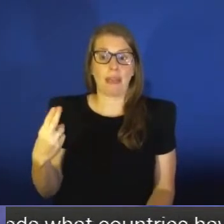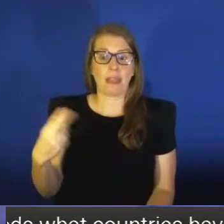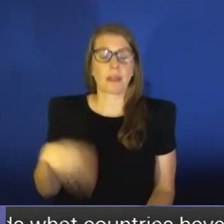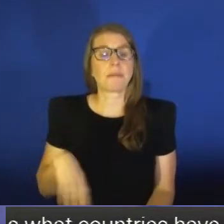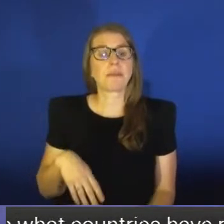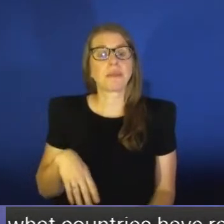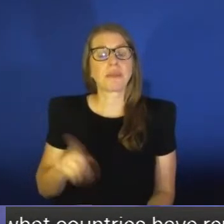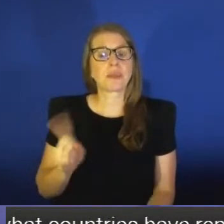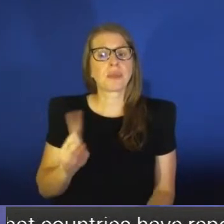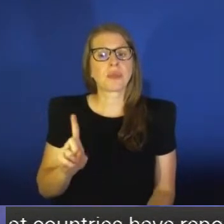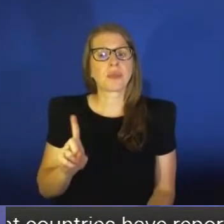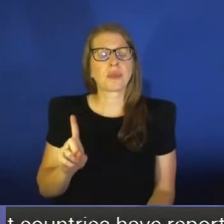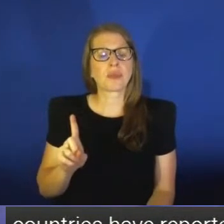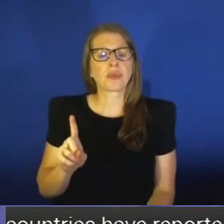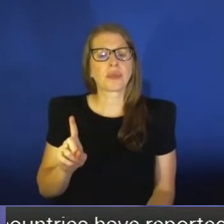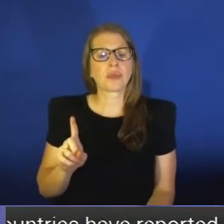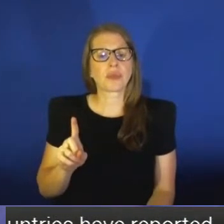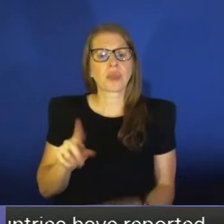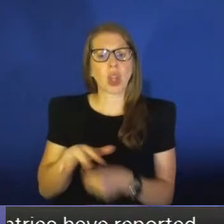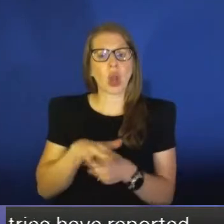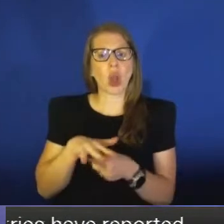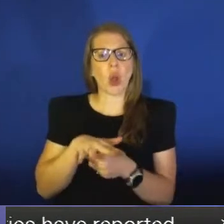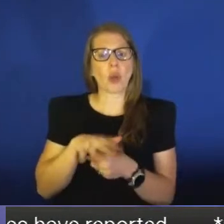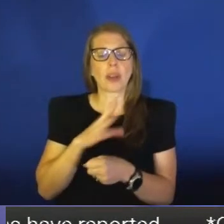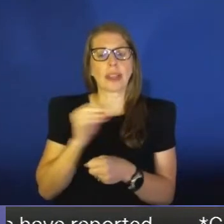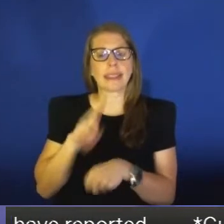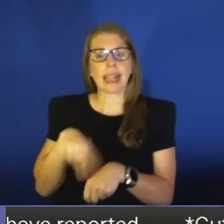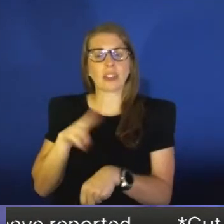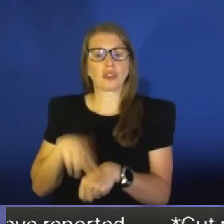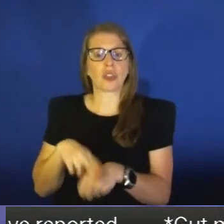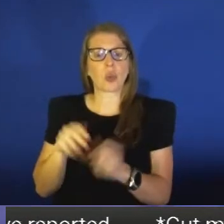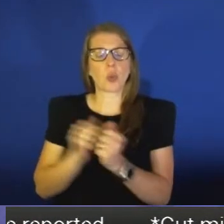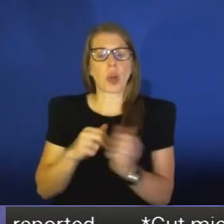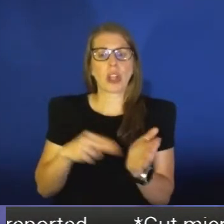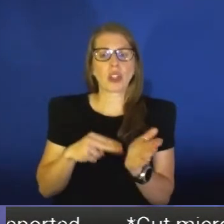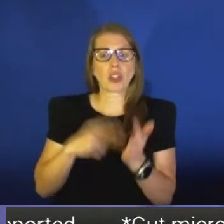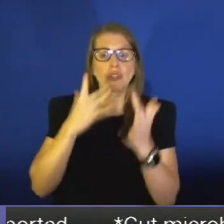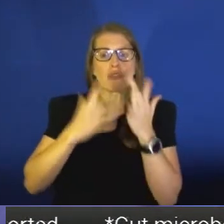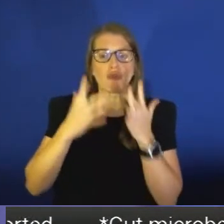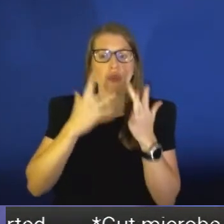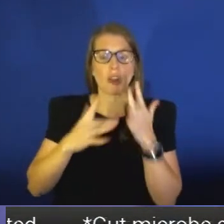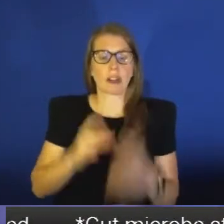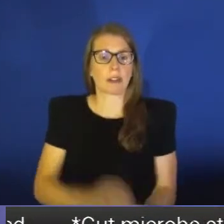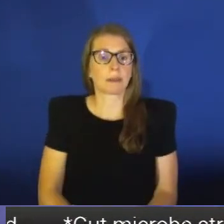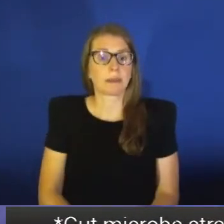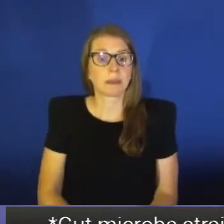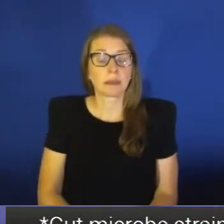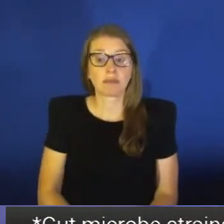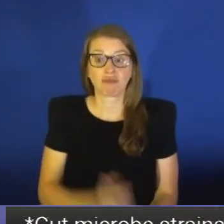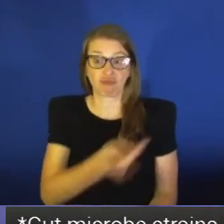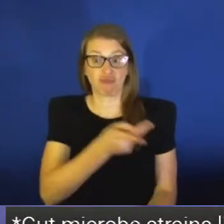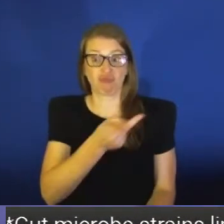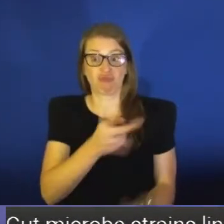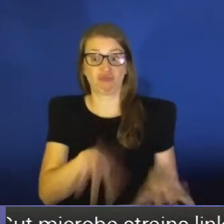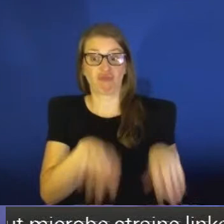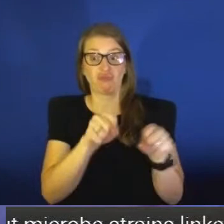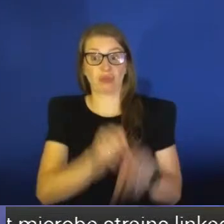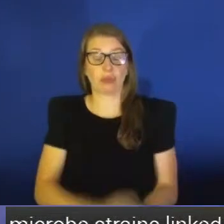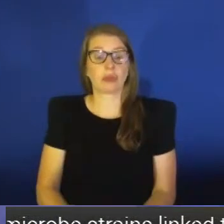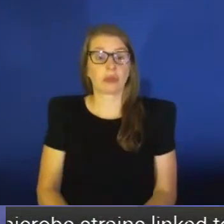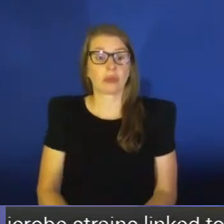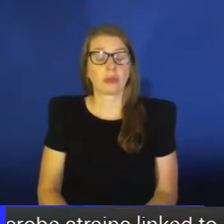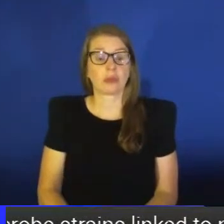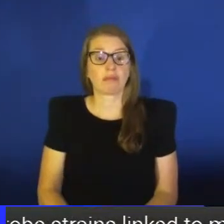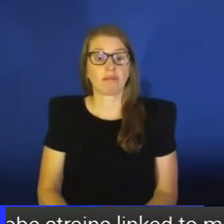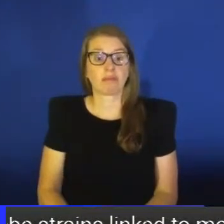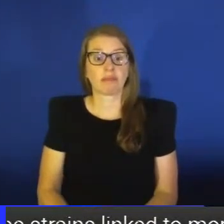do we stand locally and nationally with nursing shortages? Rachel and Tammy, I'll let you take that. Well, sure.